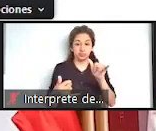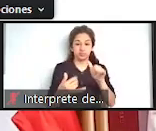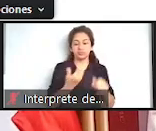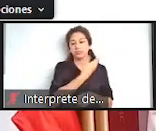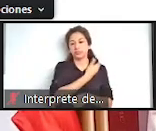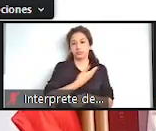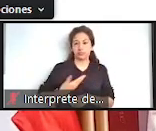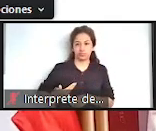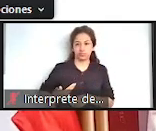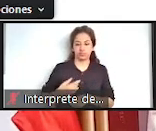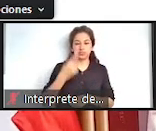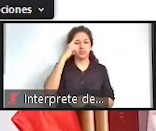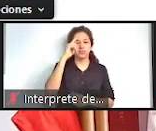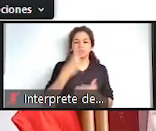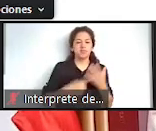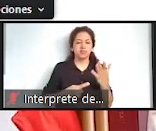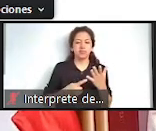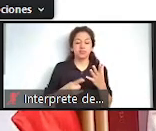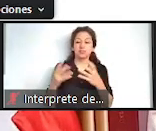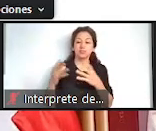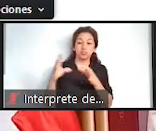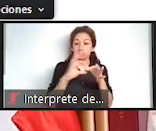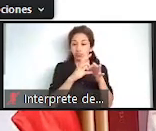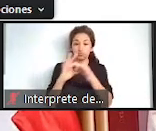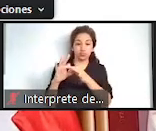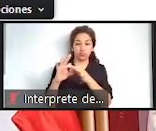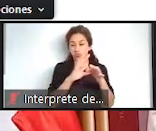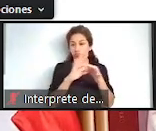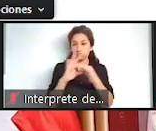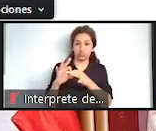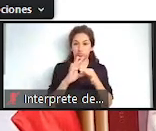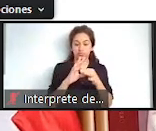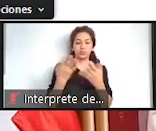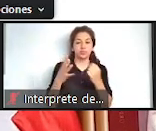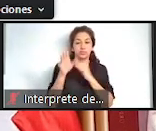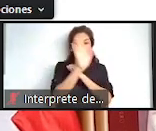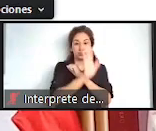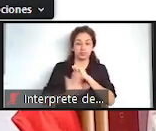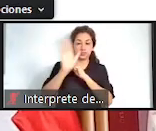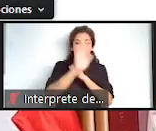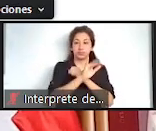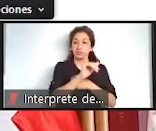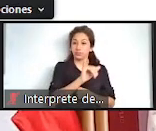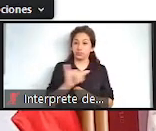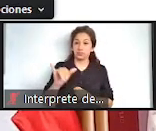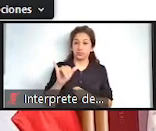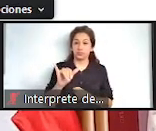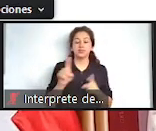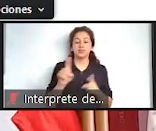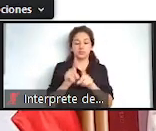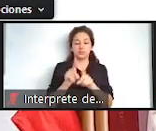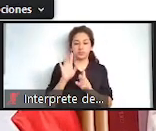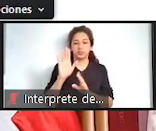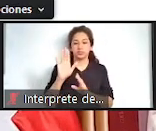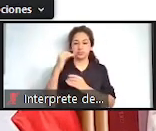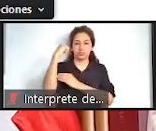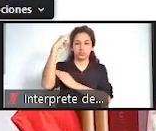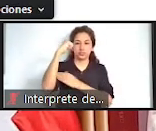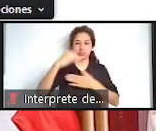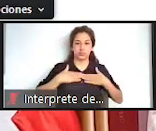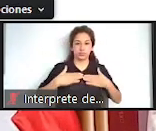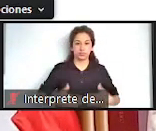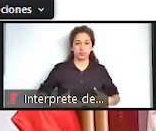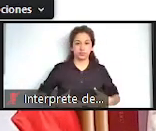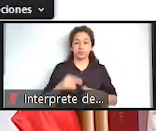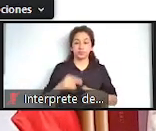state in order to find pragmatic solutions in order to protect and guarantee